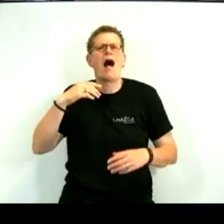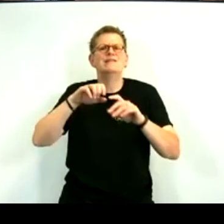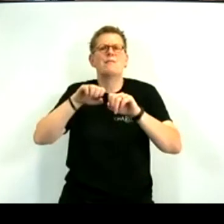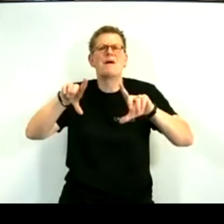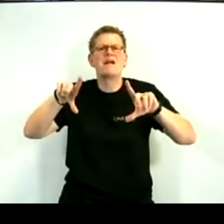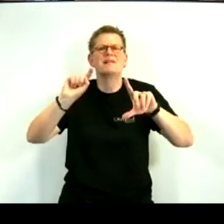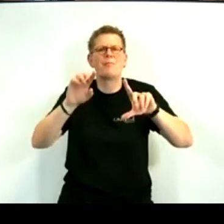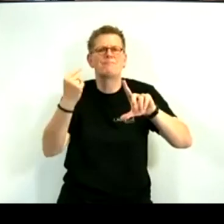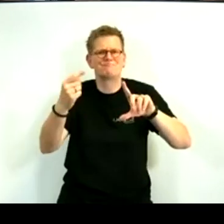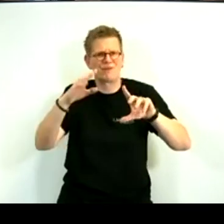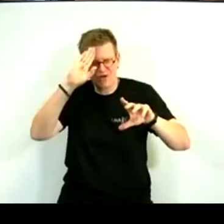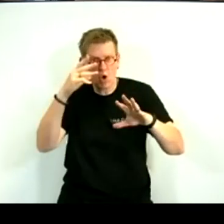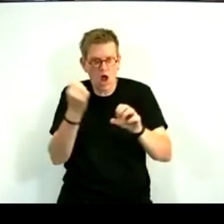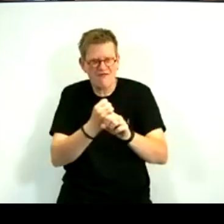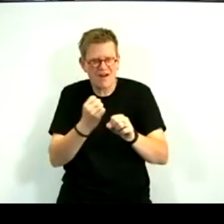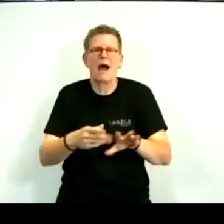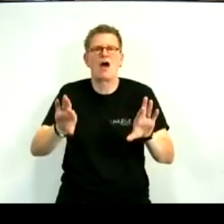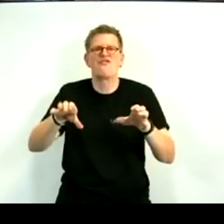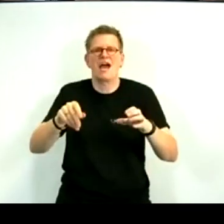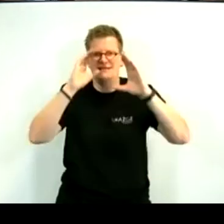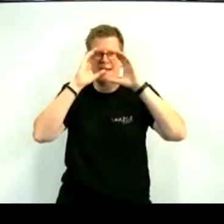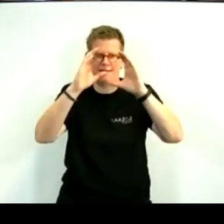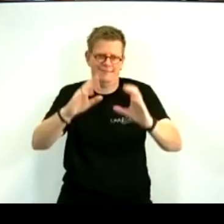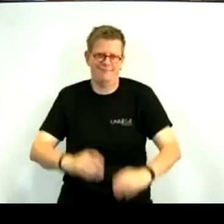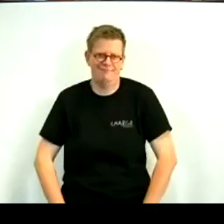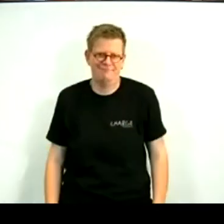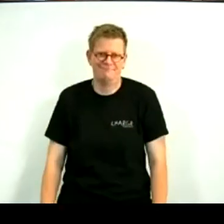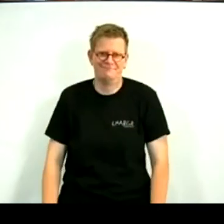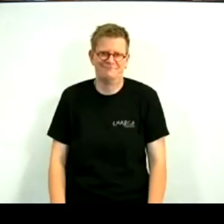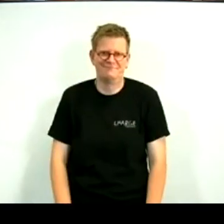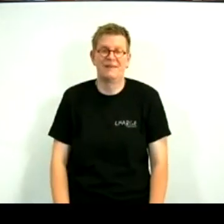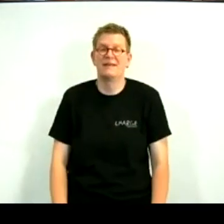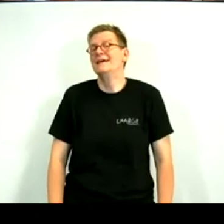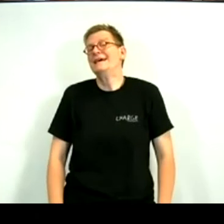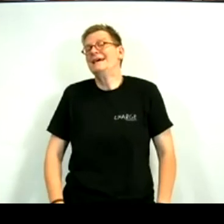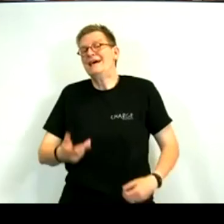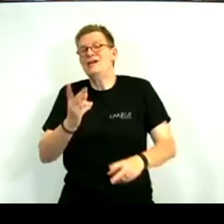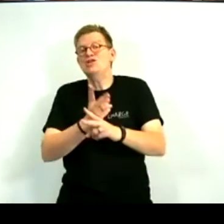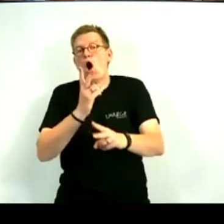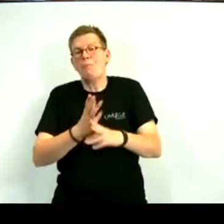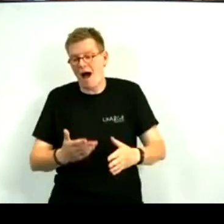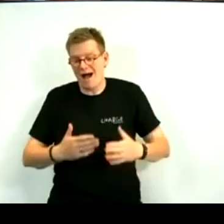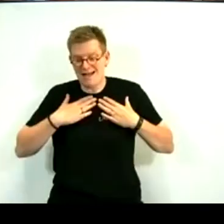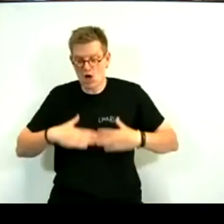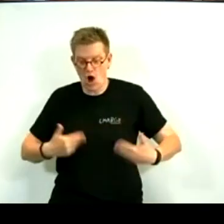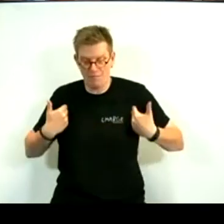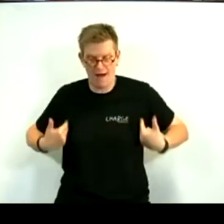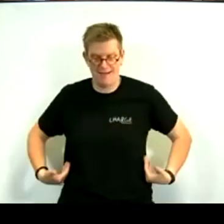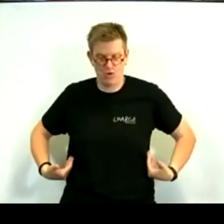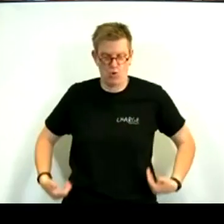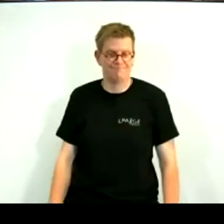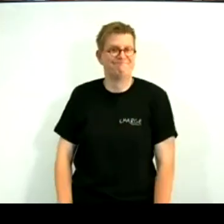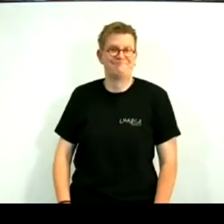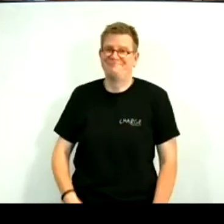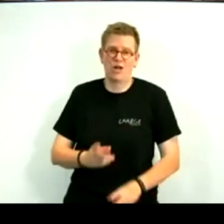point that this is an absolutely normal way to watch television. If you have